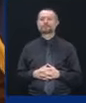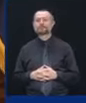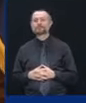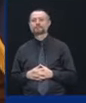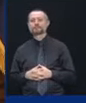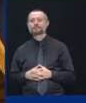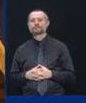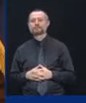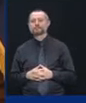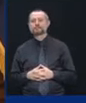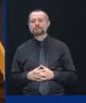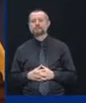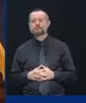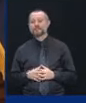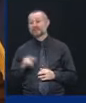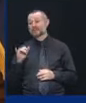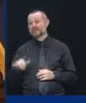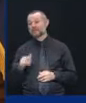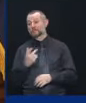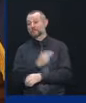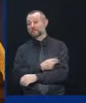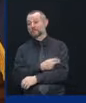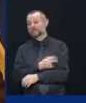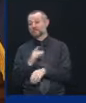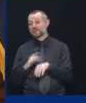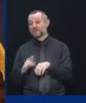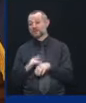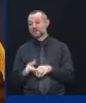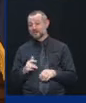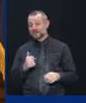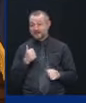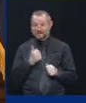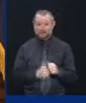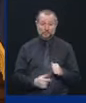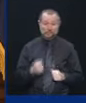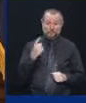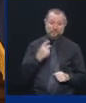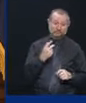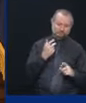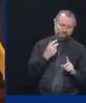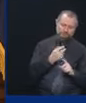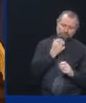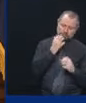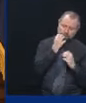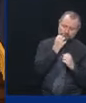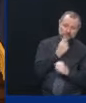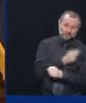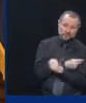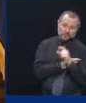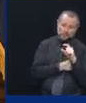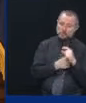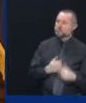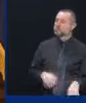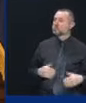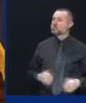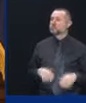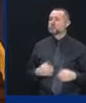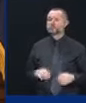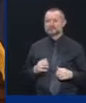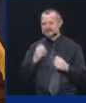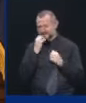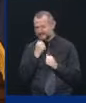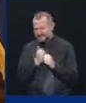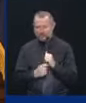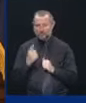whatever doses we have, every dose is precious, as I just explained.